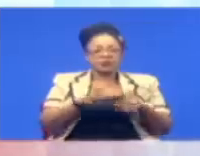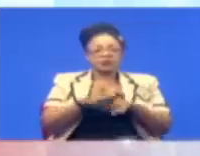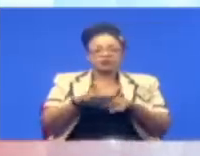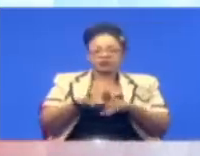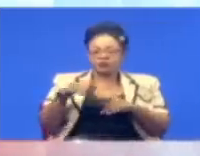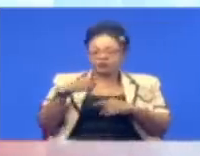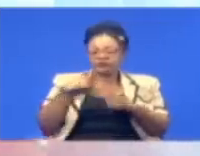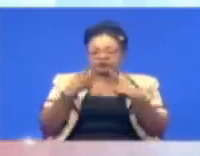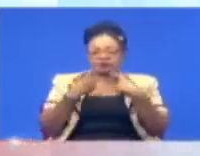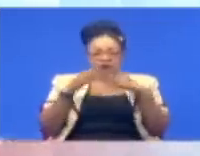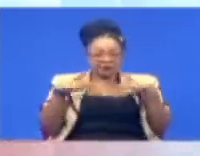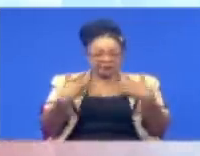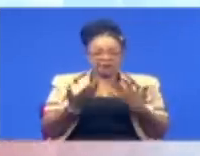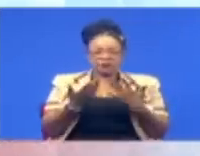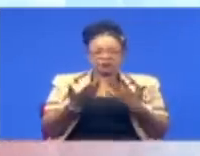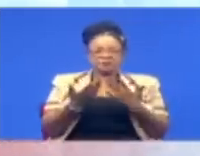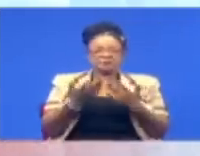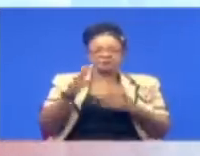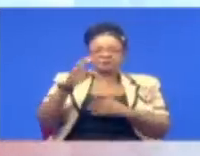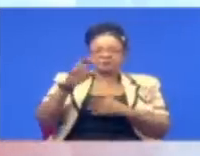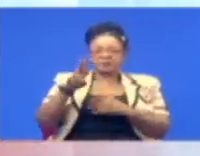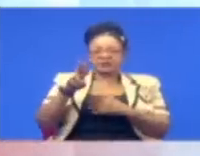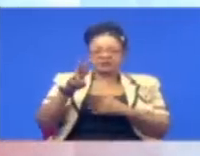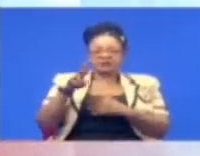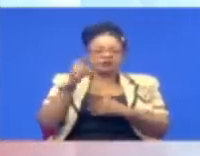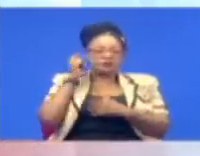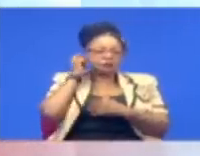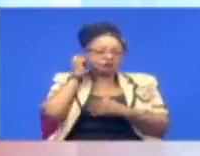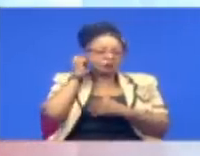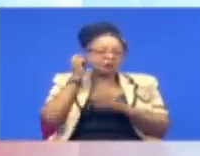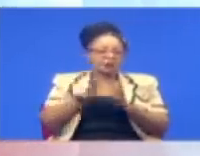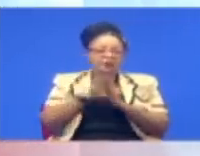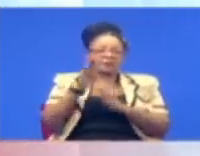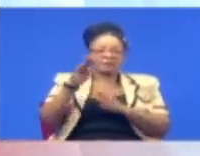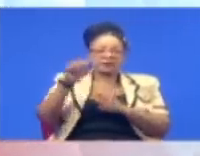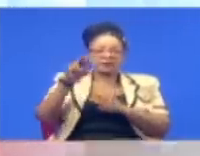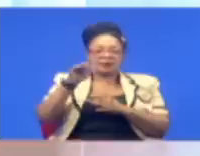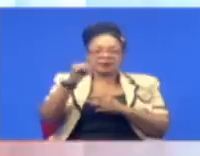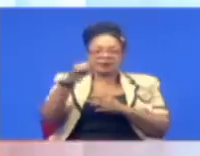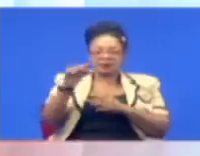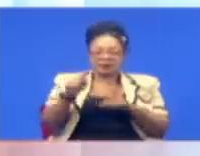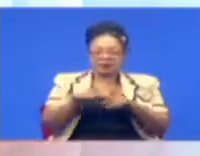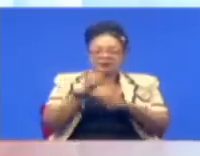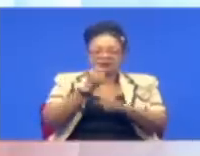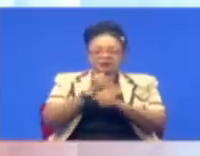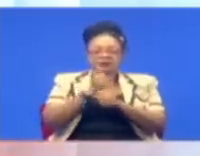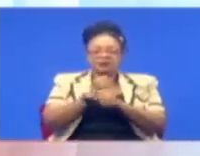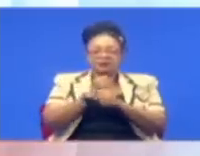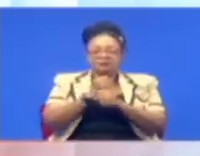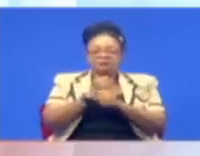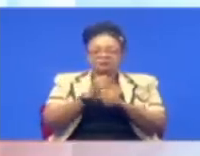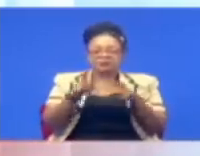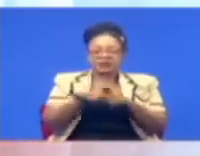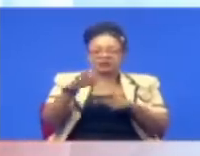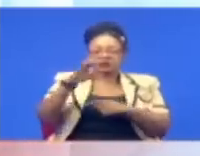impressive CV of Mutunga and Maraga, what they did as Chief Justice.